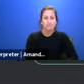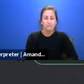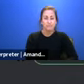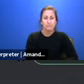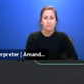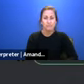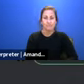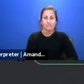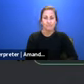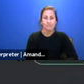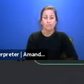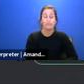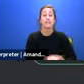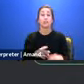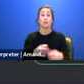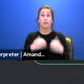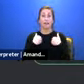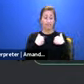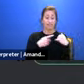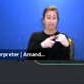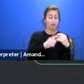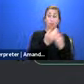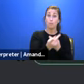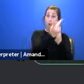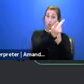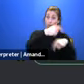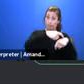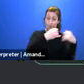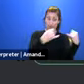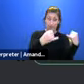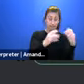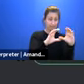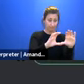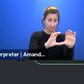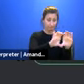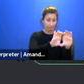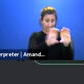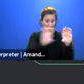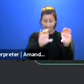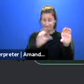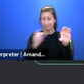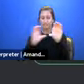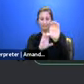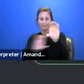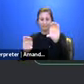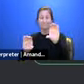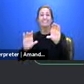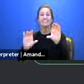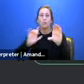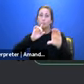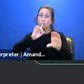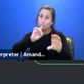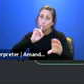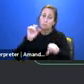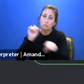concession stand actual timeline. So we'll be updating these. My team and I will go in here and actually color code these. The reason for that